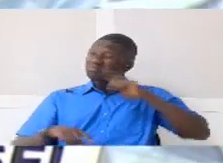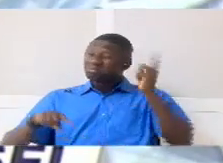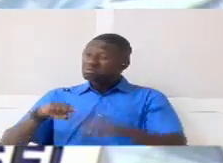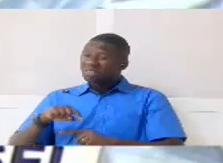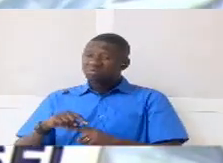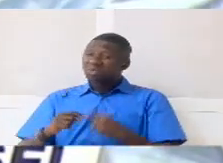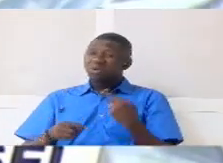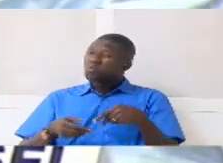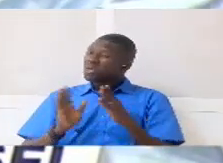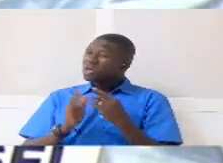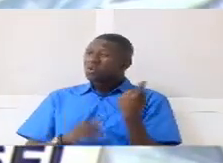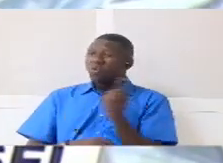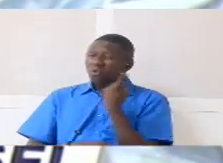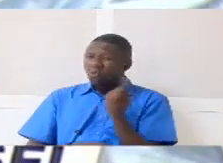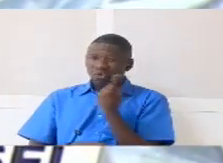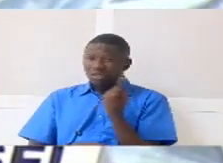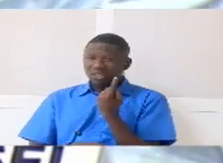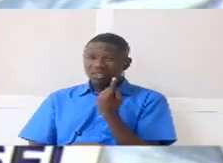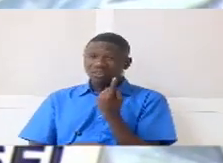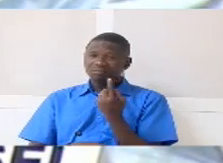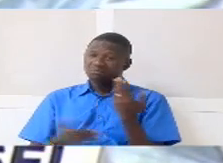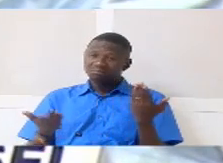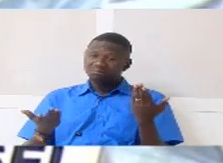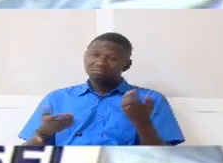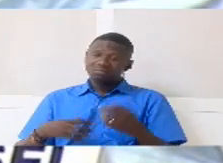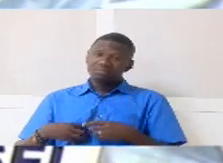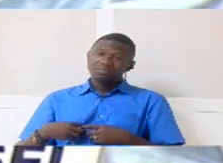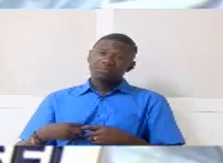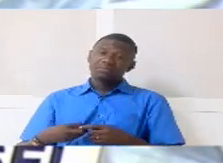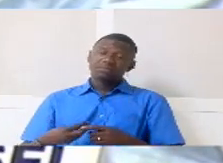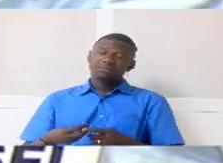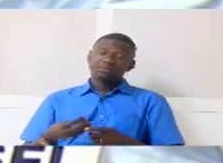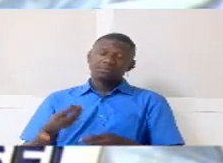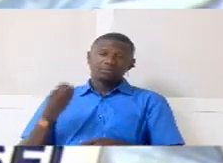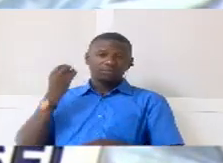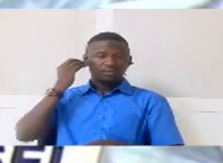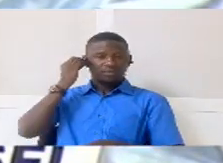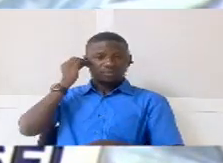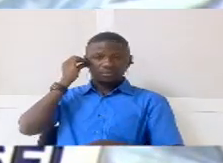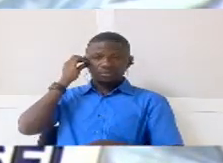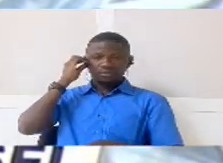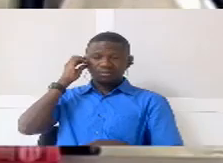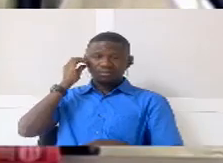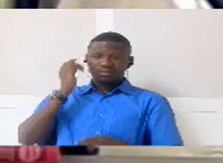be son nyina ko wo mu mo kam mo tilimbalia kululem dron wo kola femfenteng.